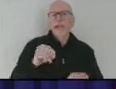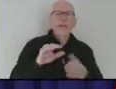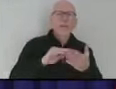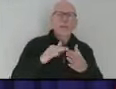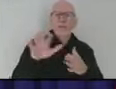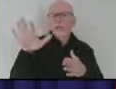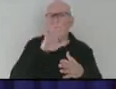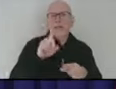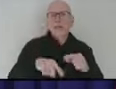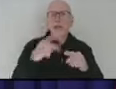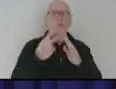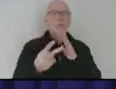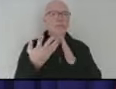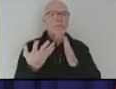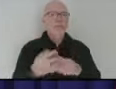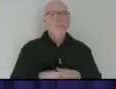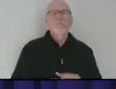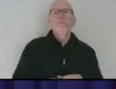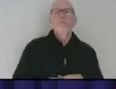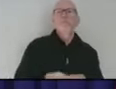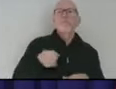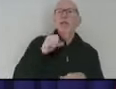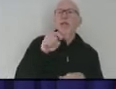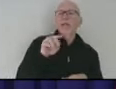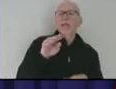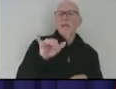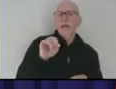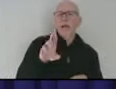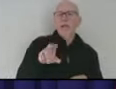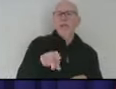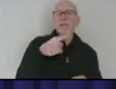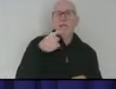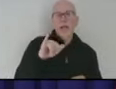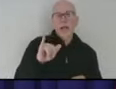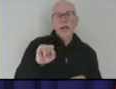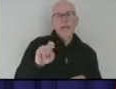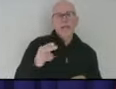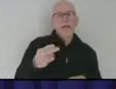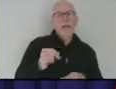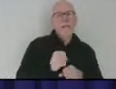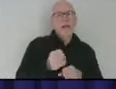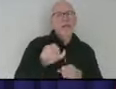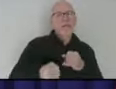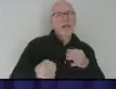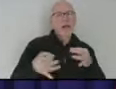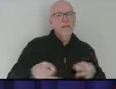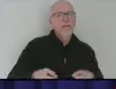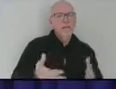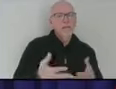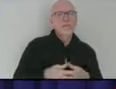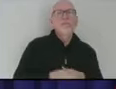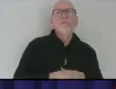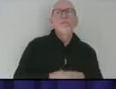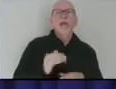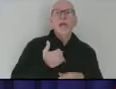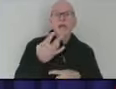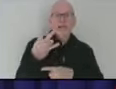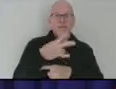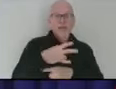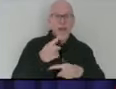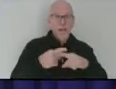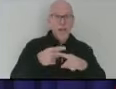they couldn't predict. I then asked our mayor about it, and he said the ISDH was the ones who made the final call. Meanwhile, our 7-day